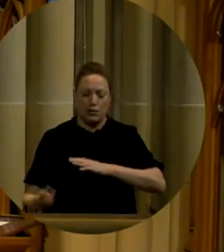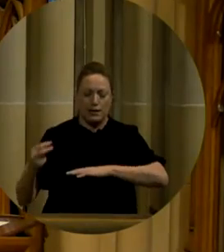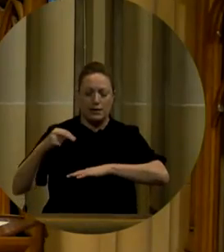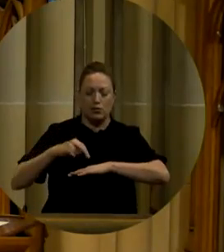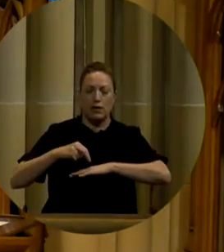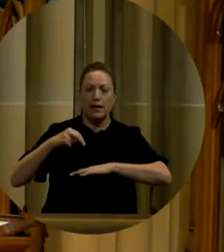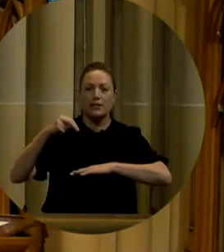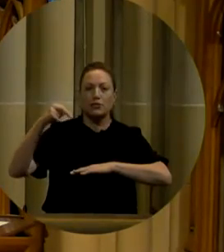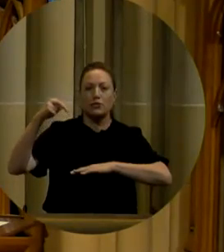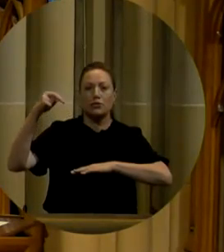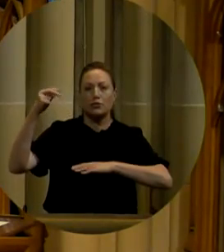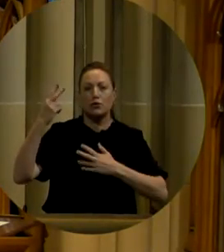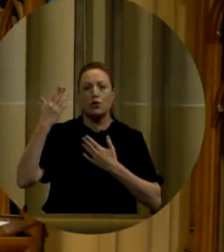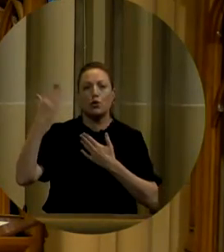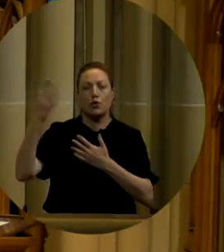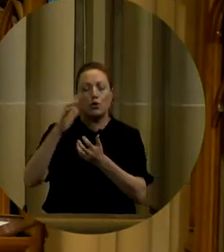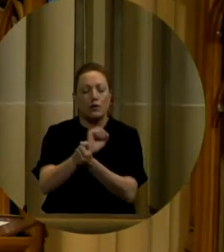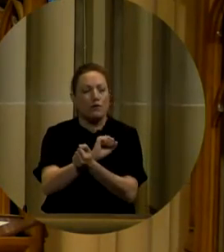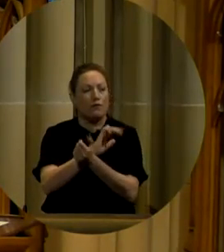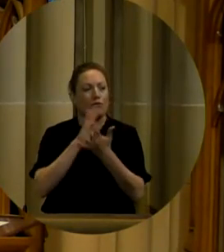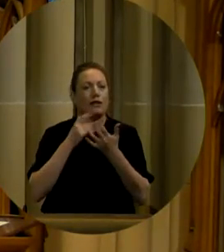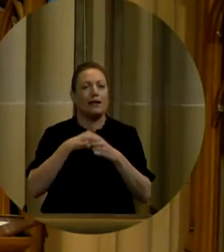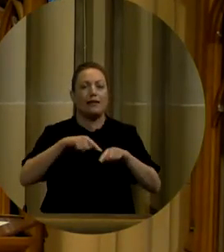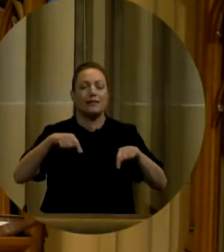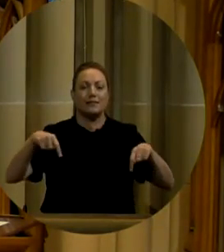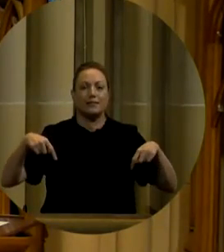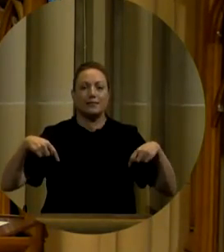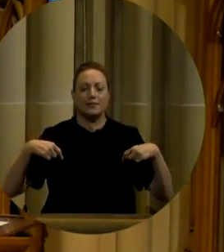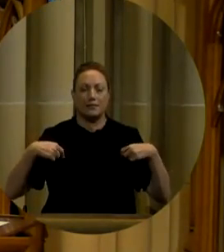resurrection you have set us free.